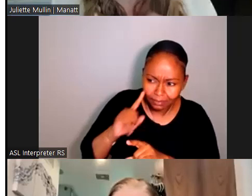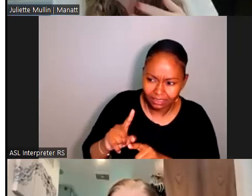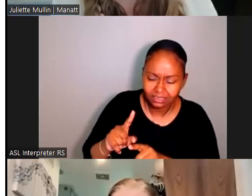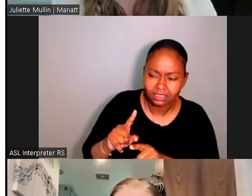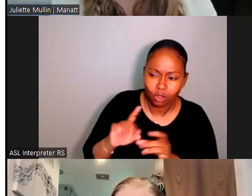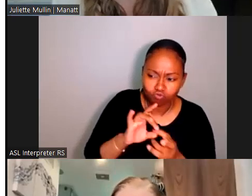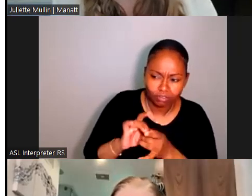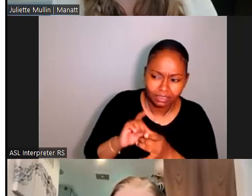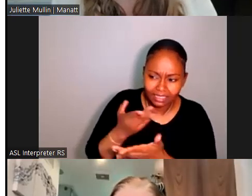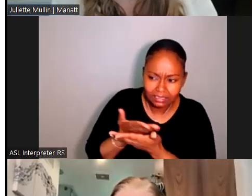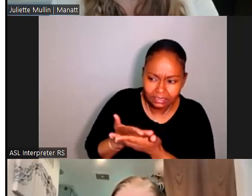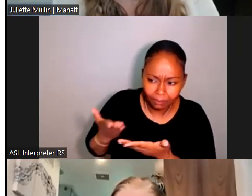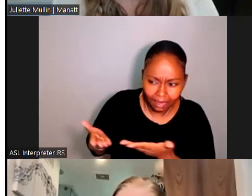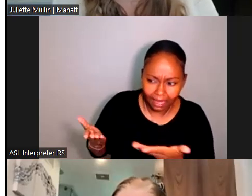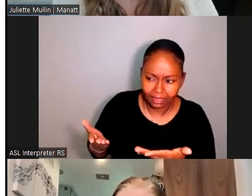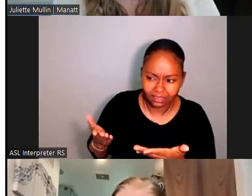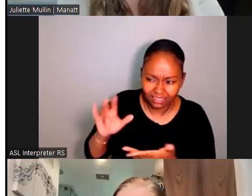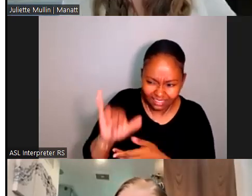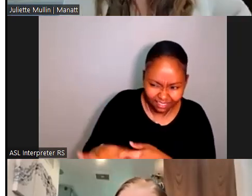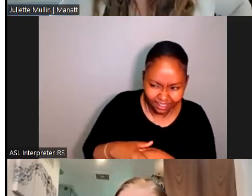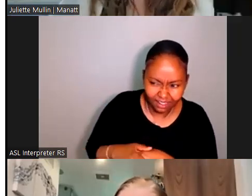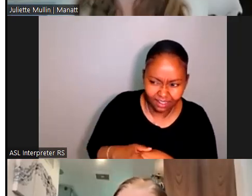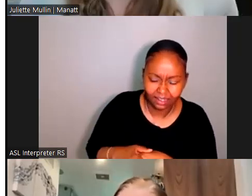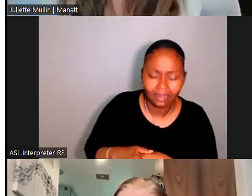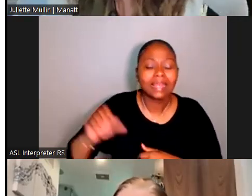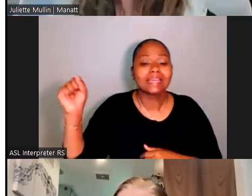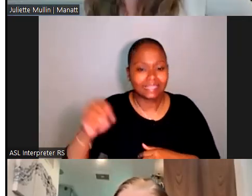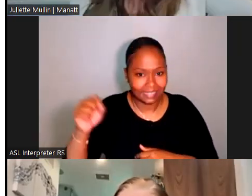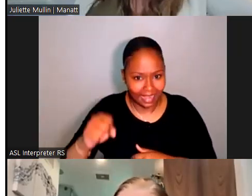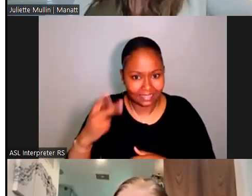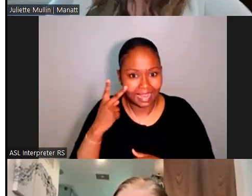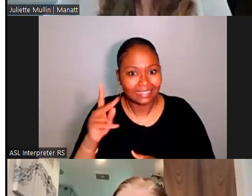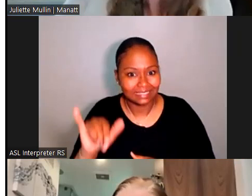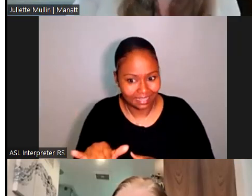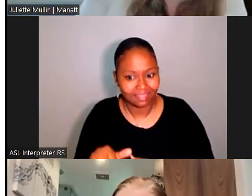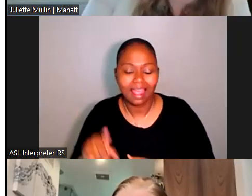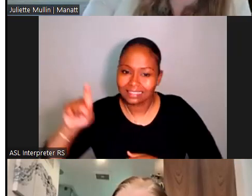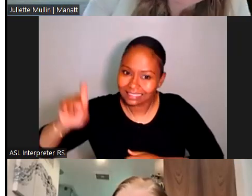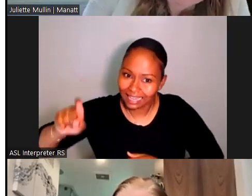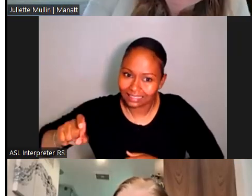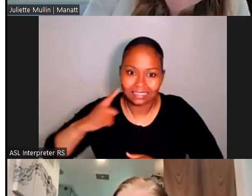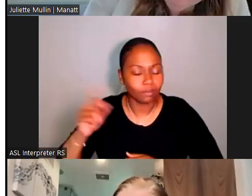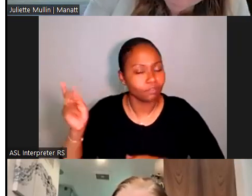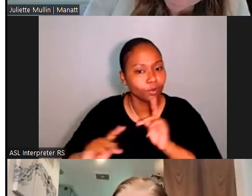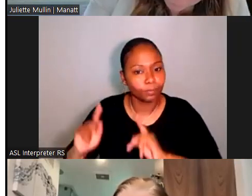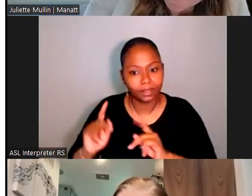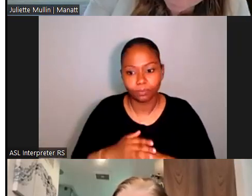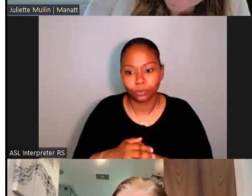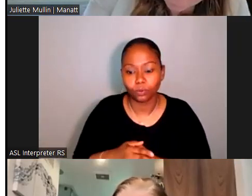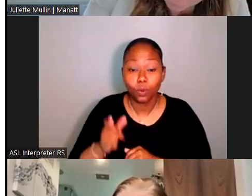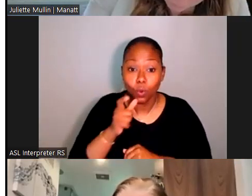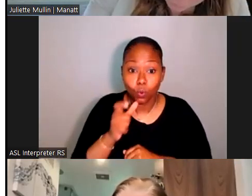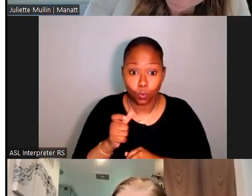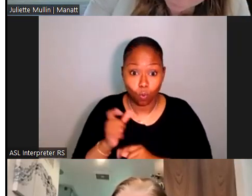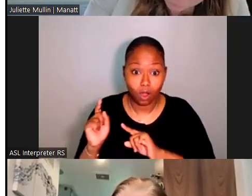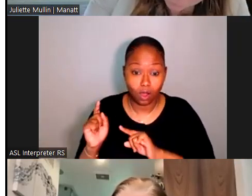to supplies and things like that? Yeah, I see that definitely being necessary for people who are coming in and